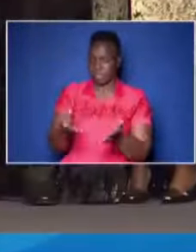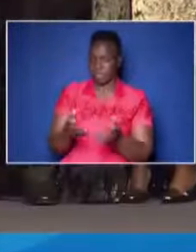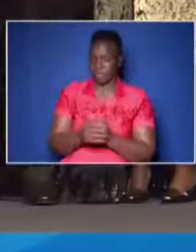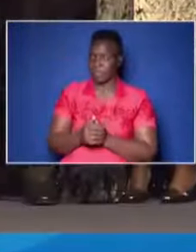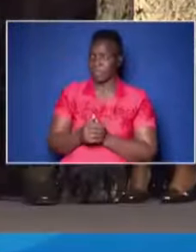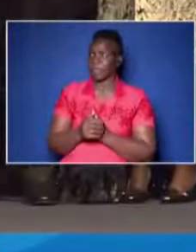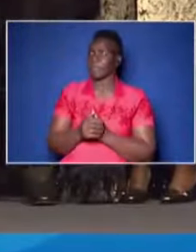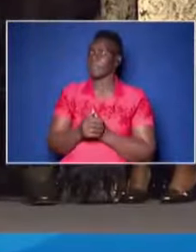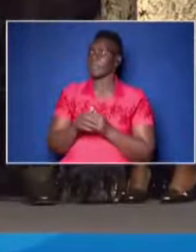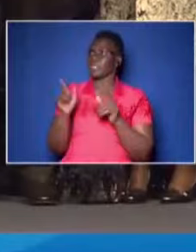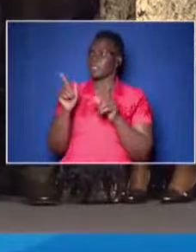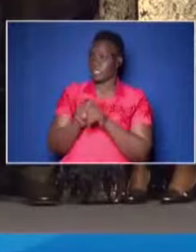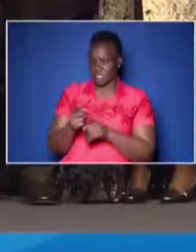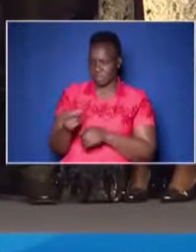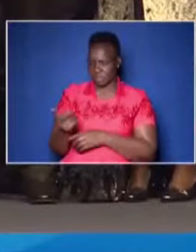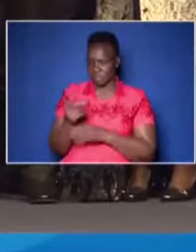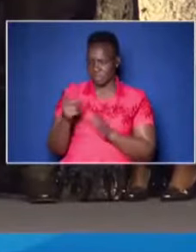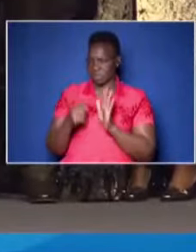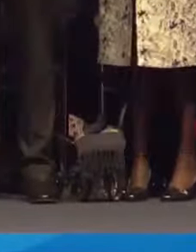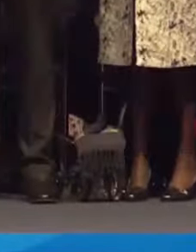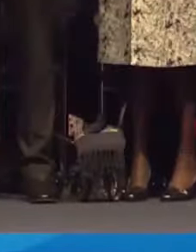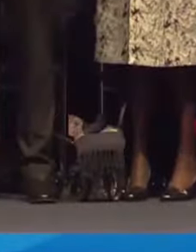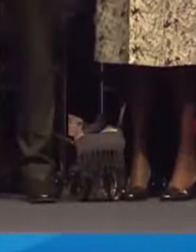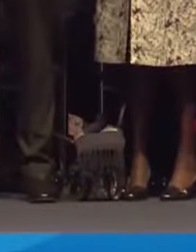Revelation in your